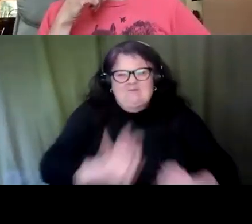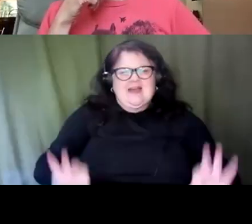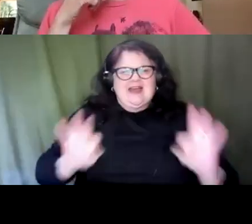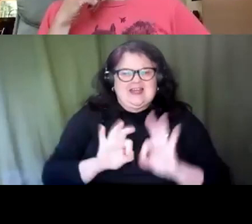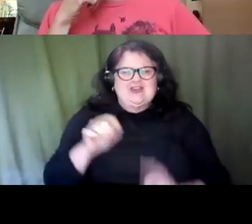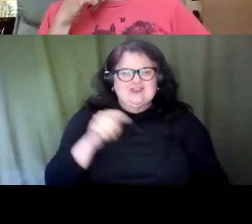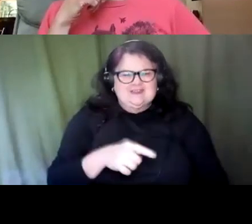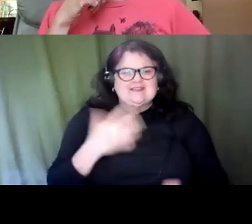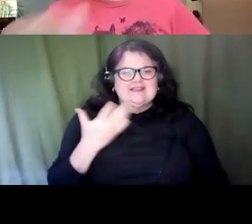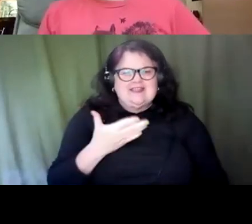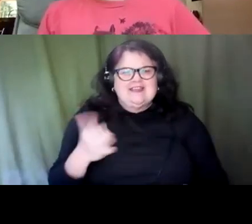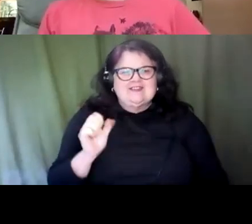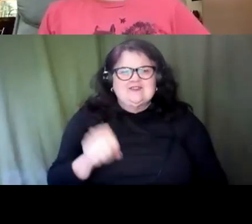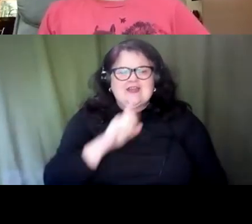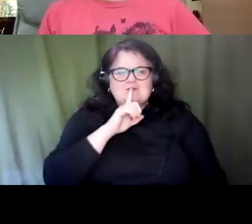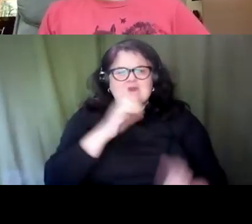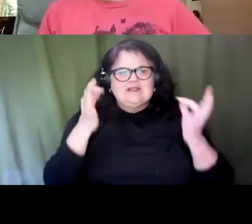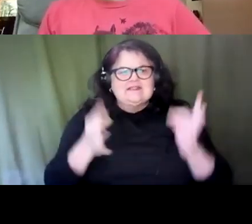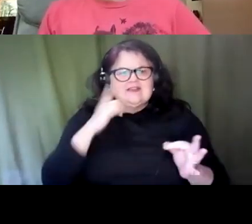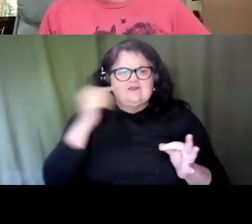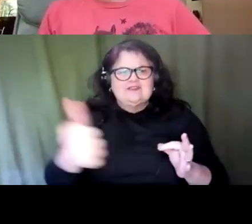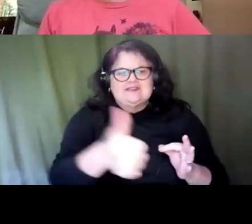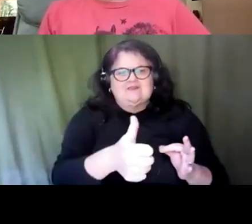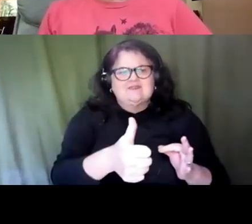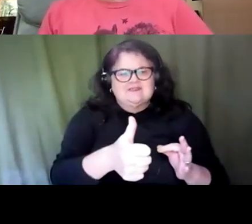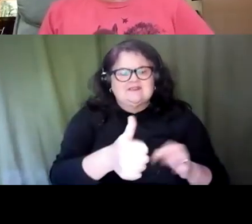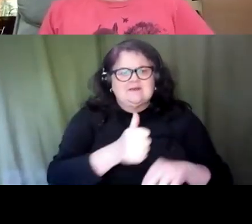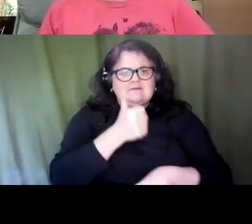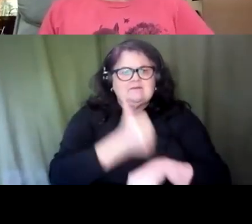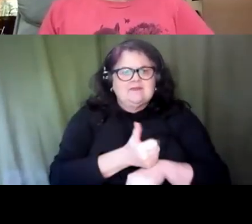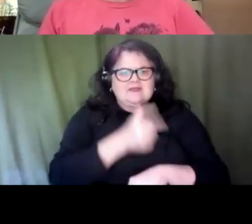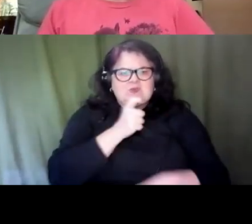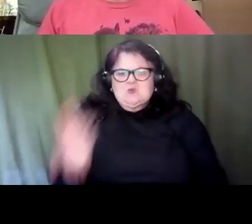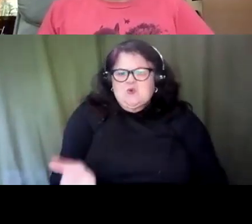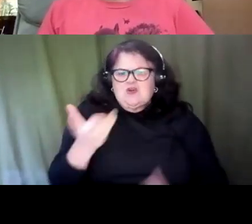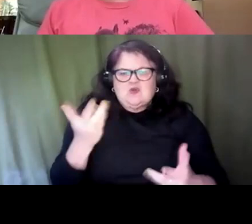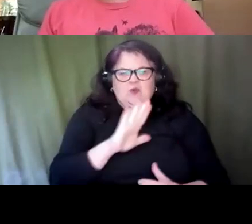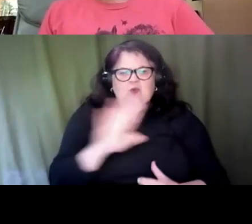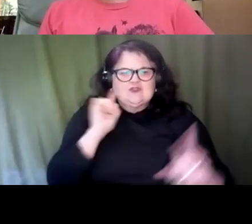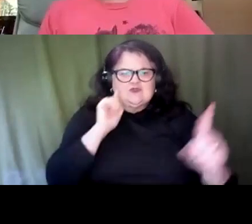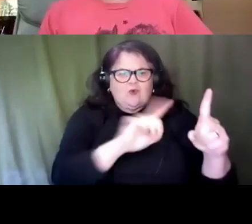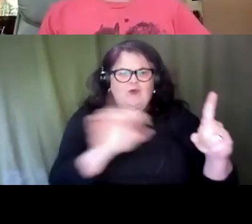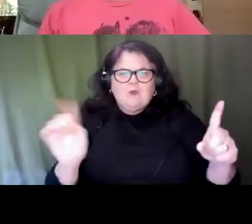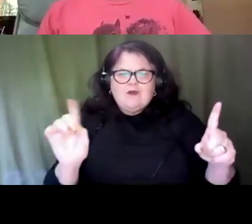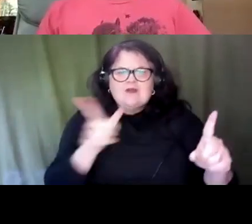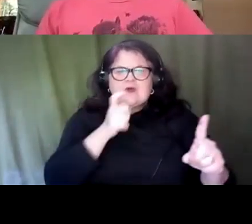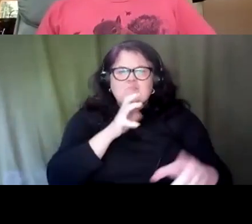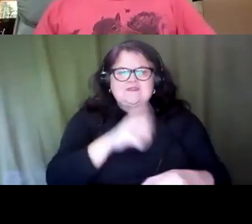the things that you can really decide for yourselves based on who are you? What's your goal? Where are you? Who's